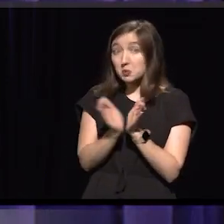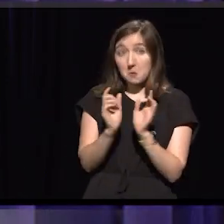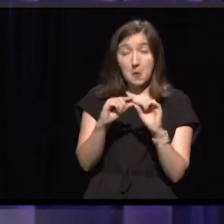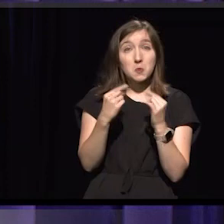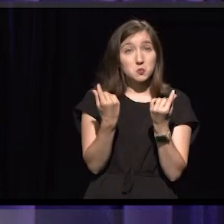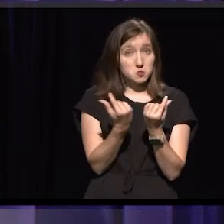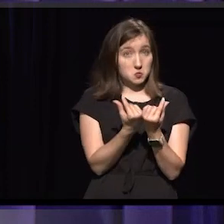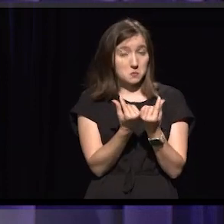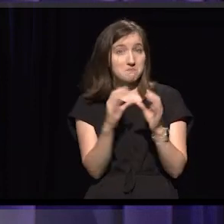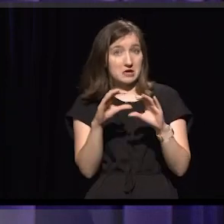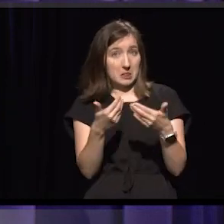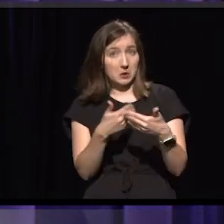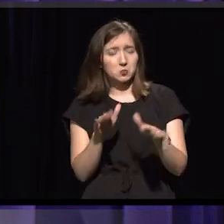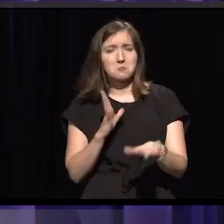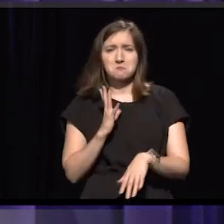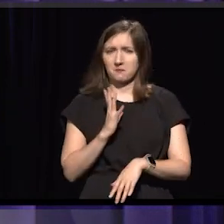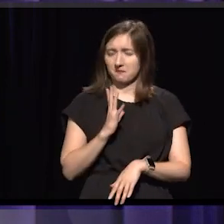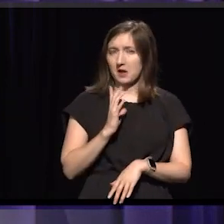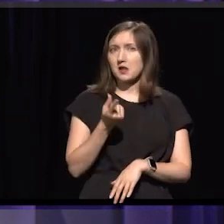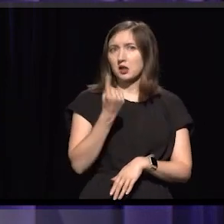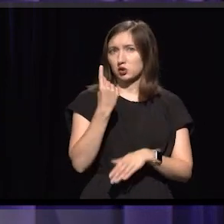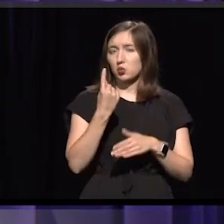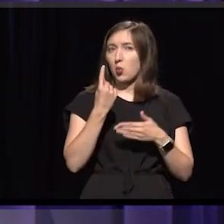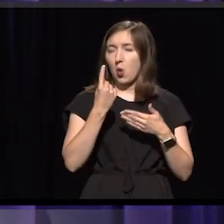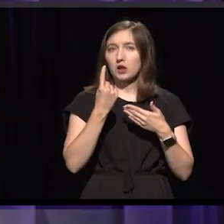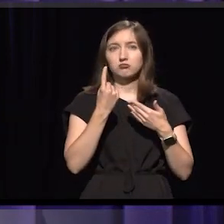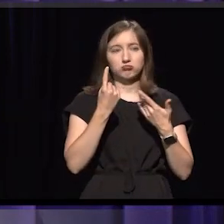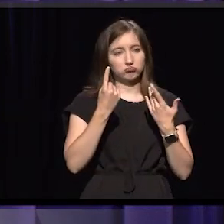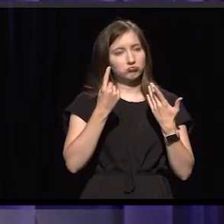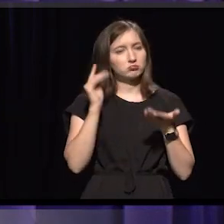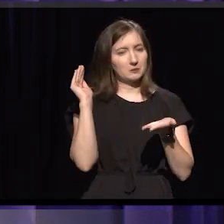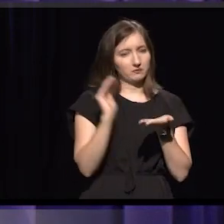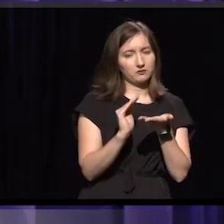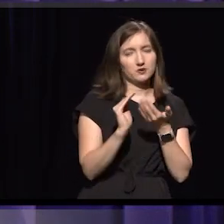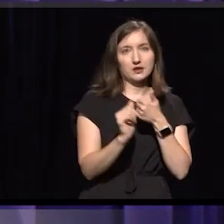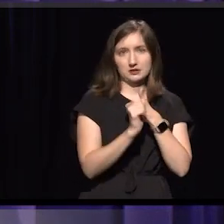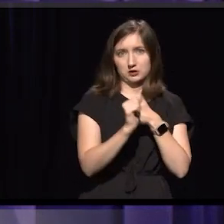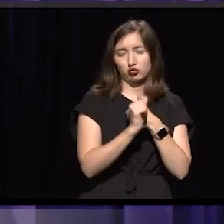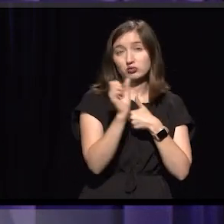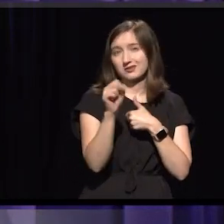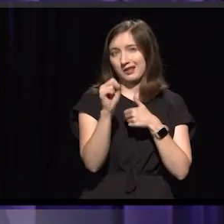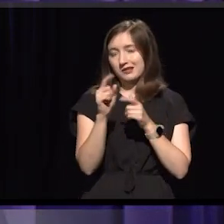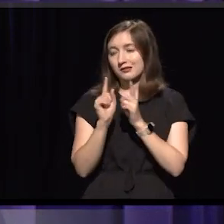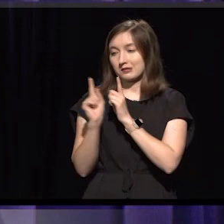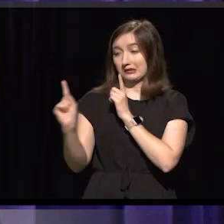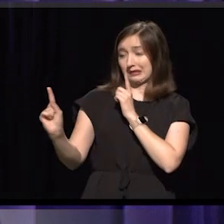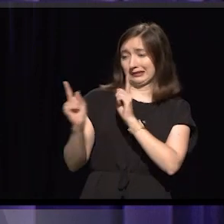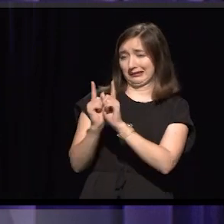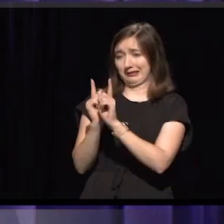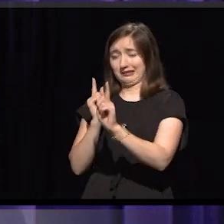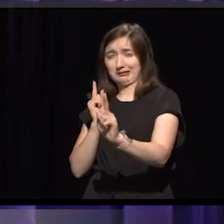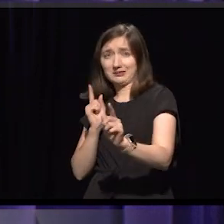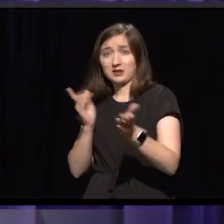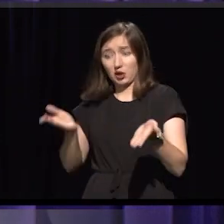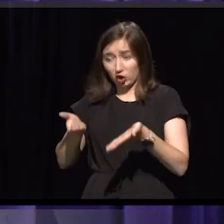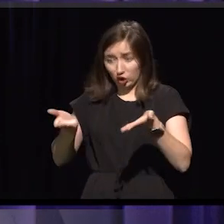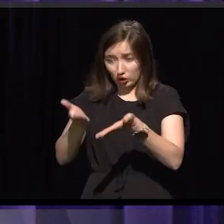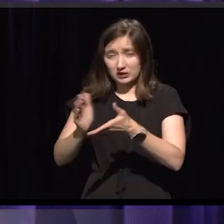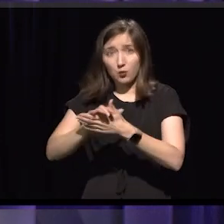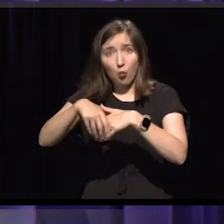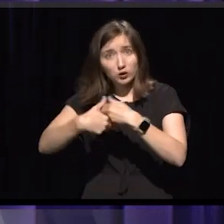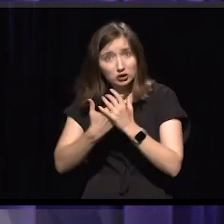one way to mitigate the risk, social distancing, promoting hand hygiene